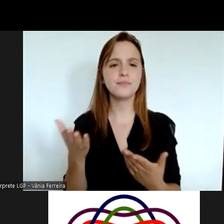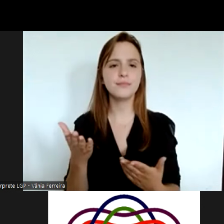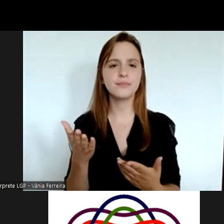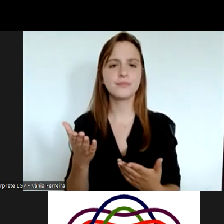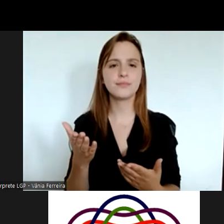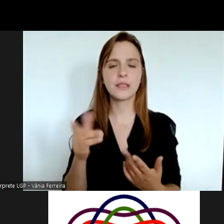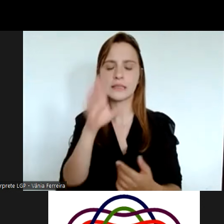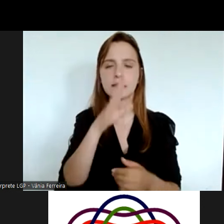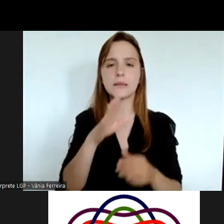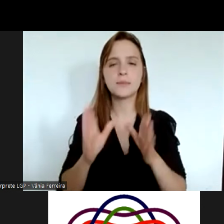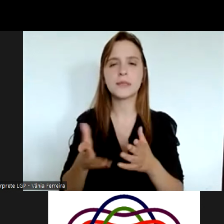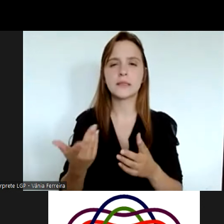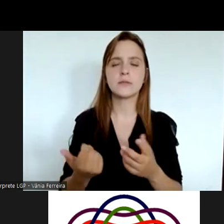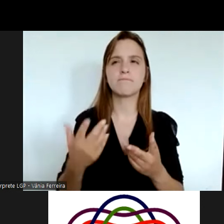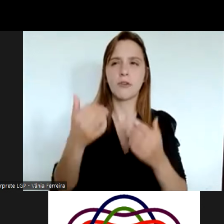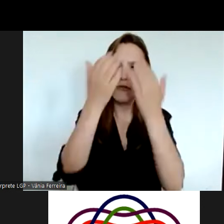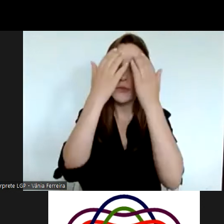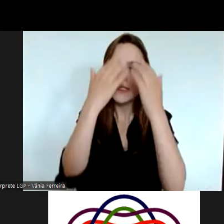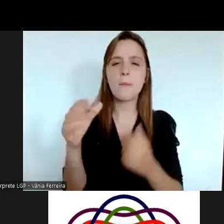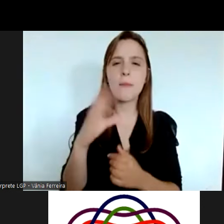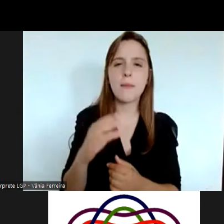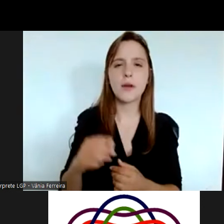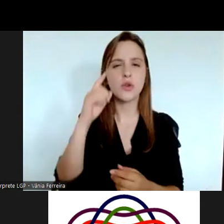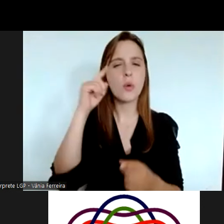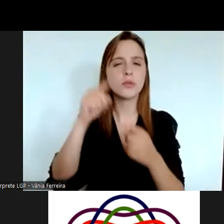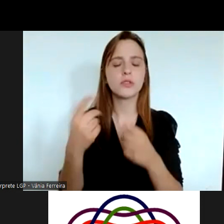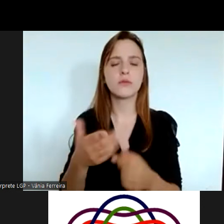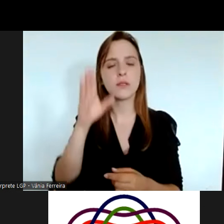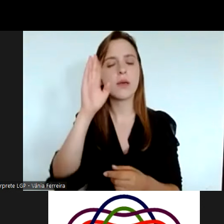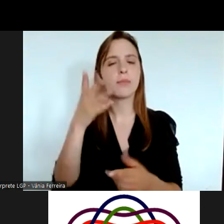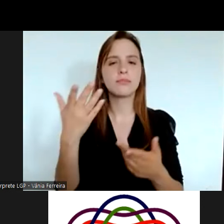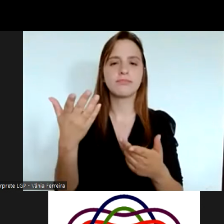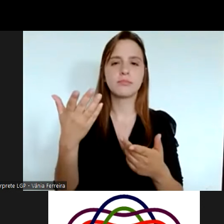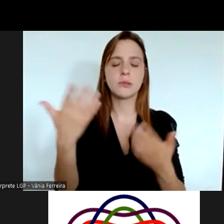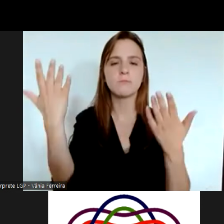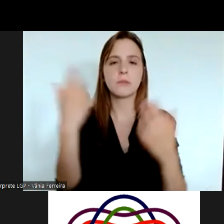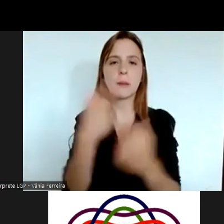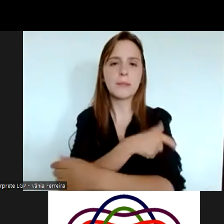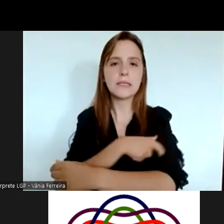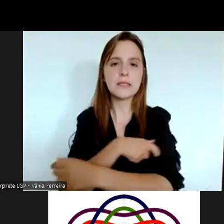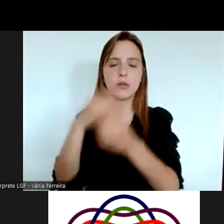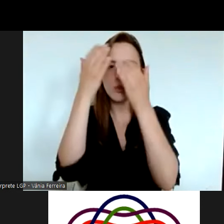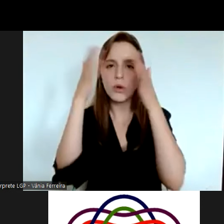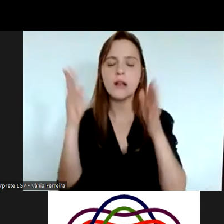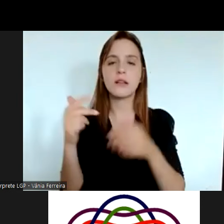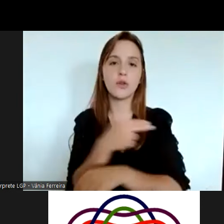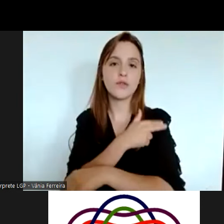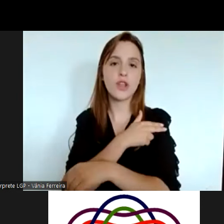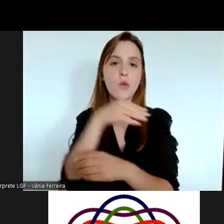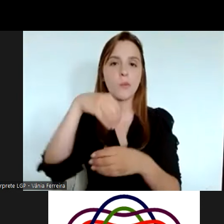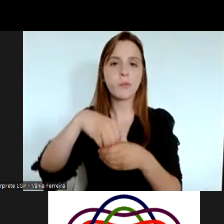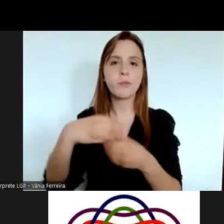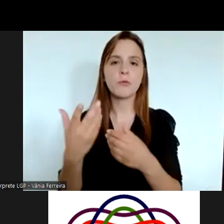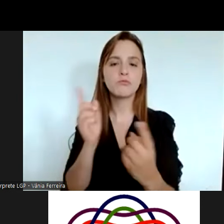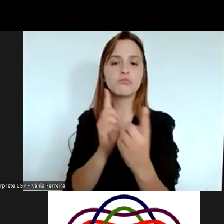you want to know more about democratic representation at your university? So you can choose